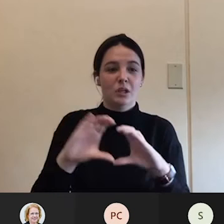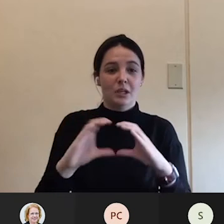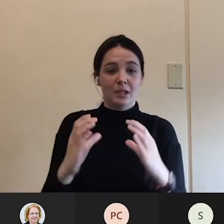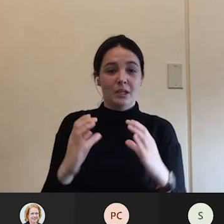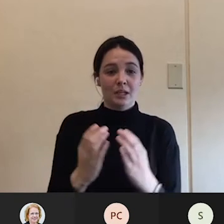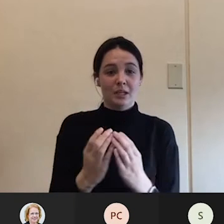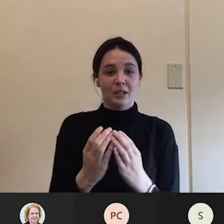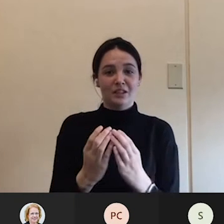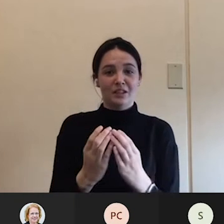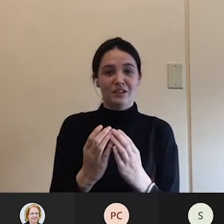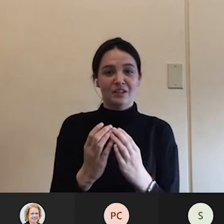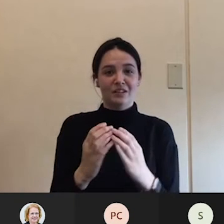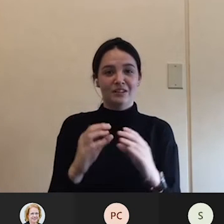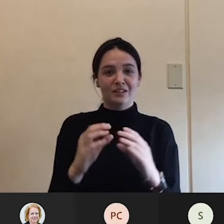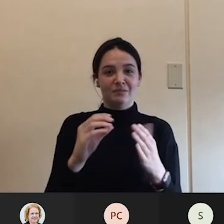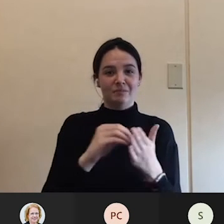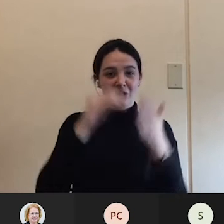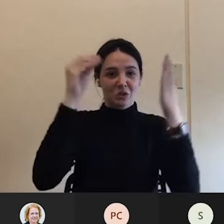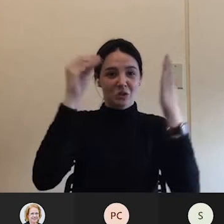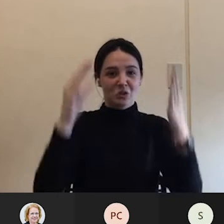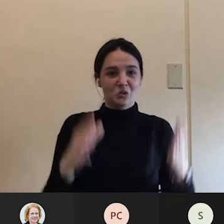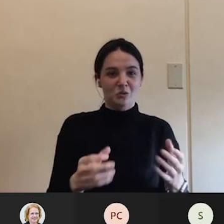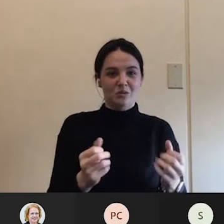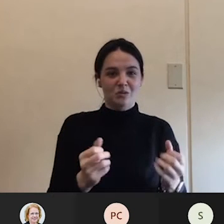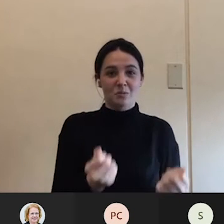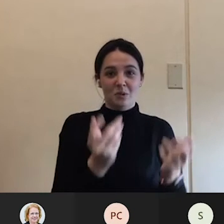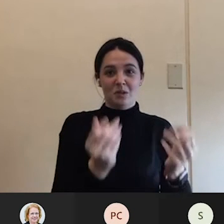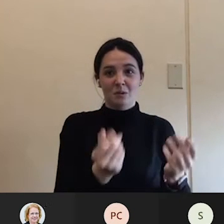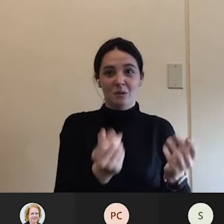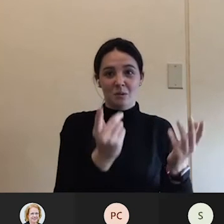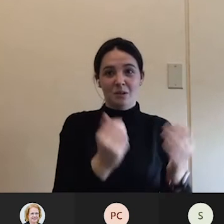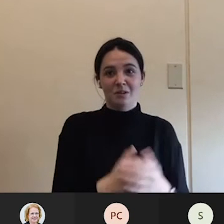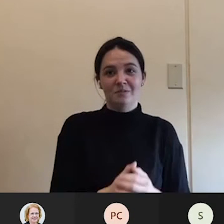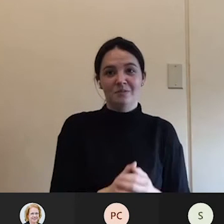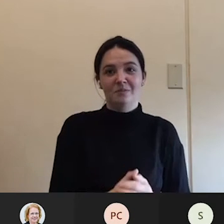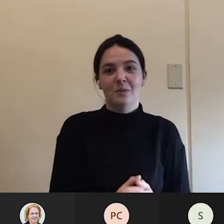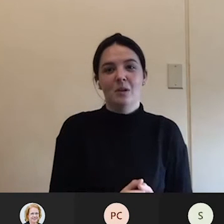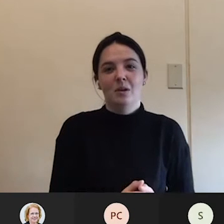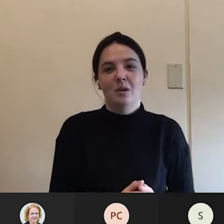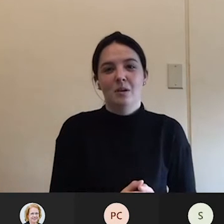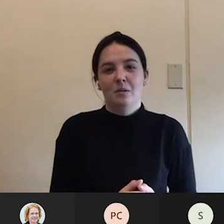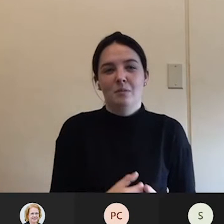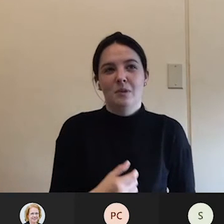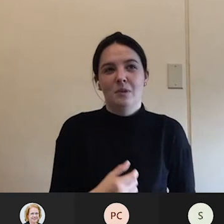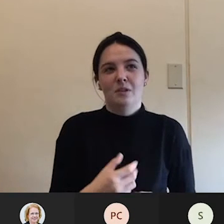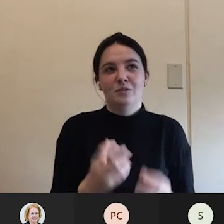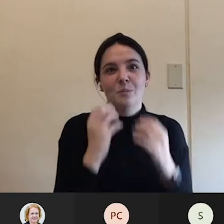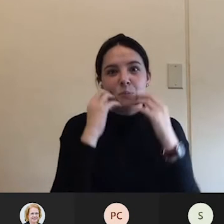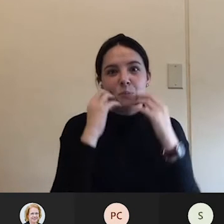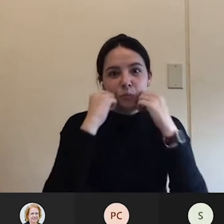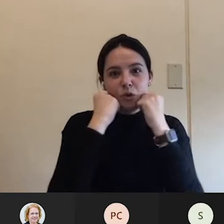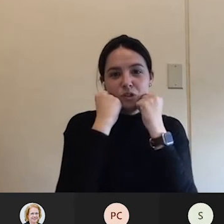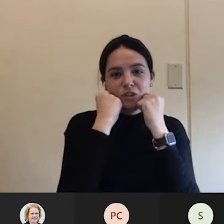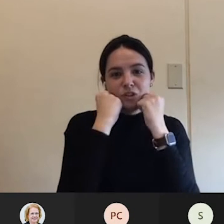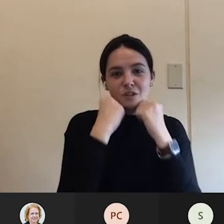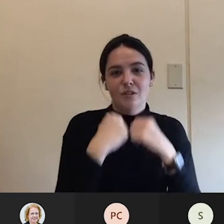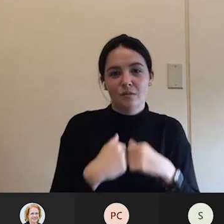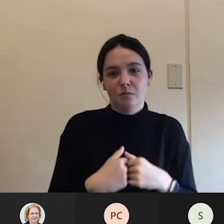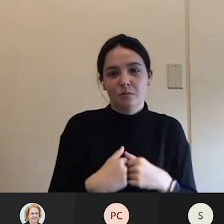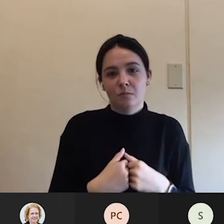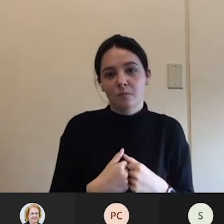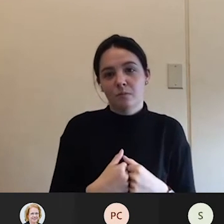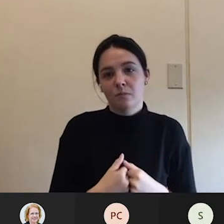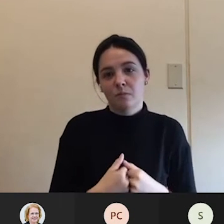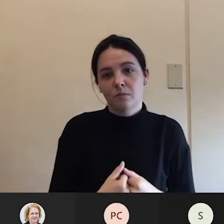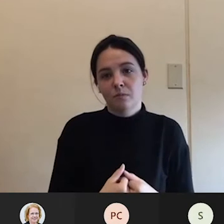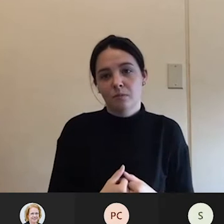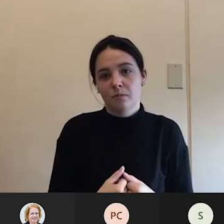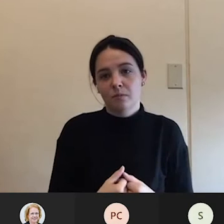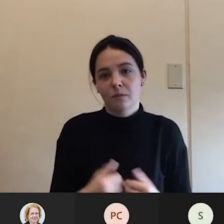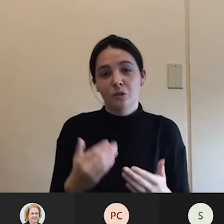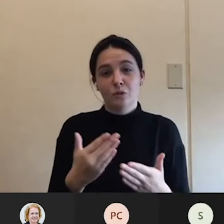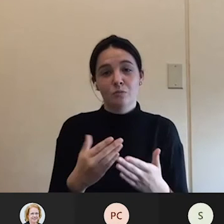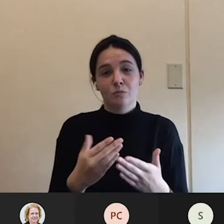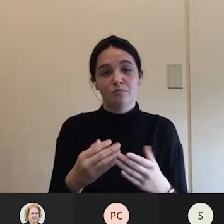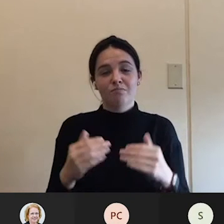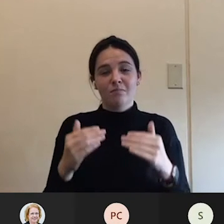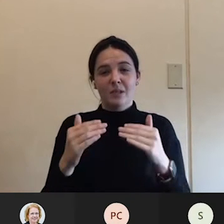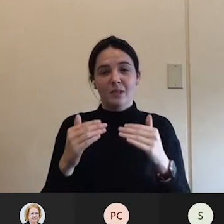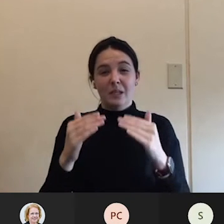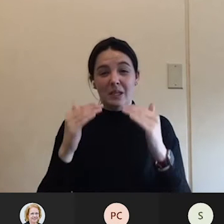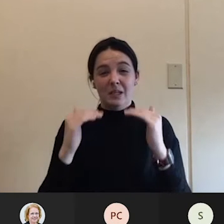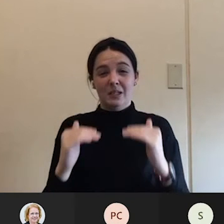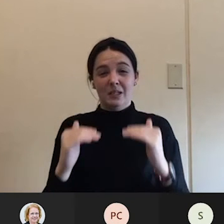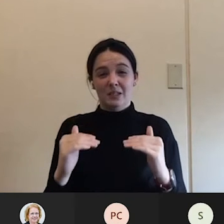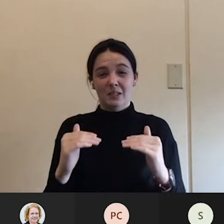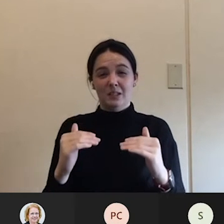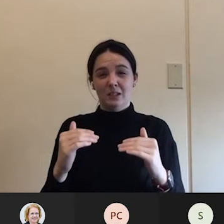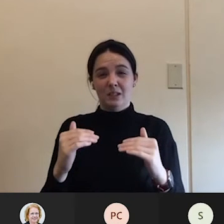contentious. Rockets are prized possessions. So the next thing we're going to do is we're going to roll this little piece